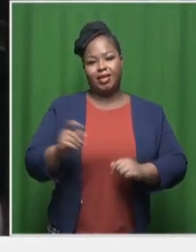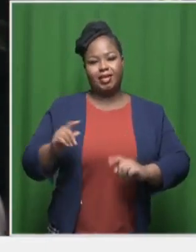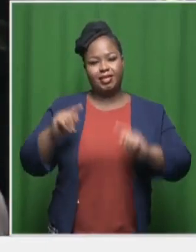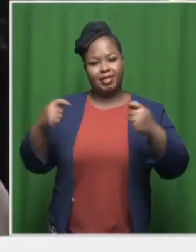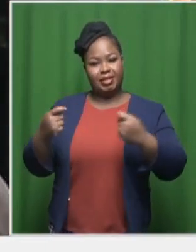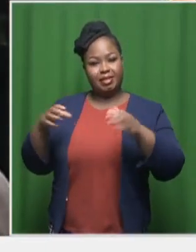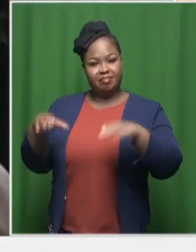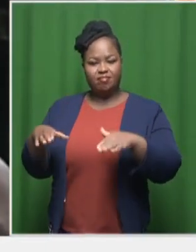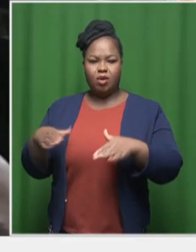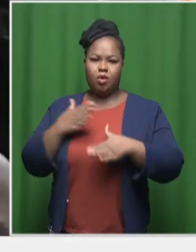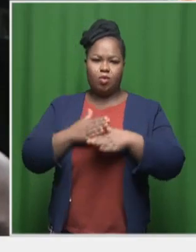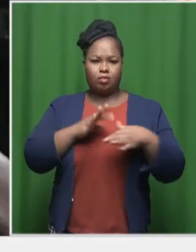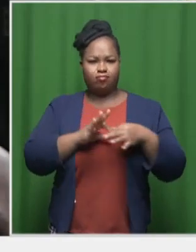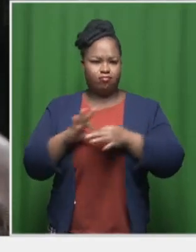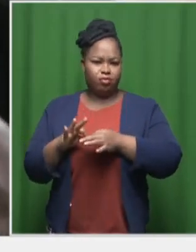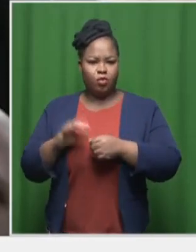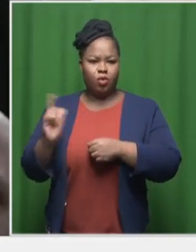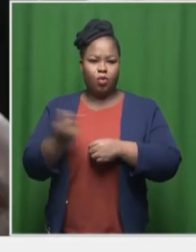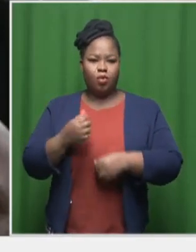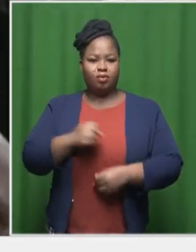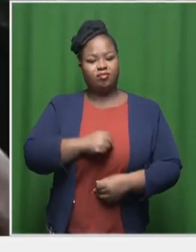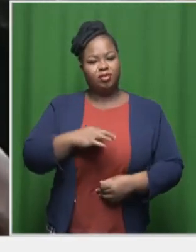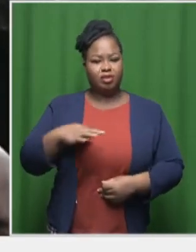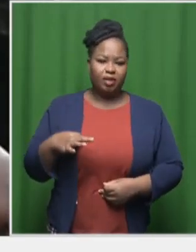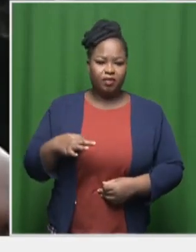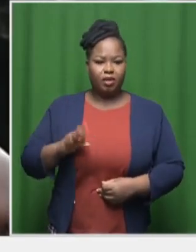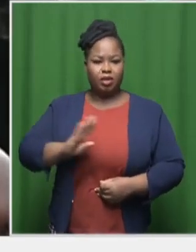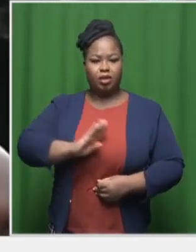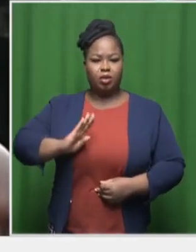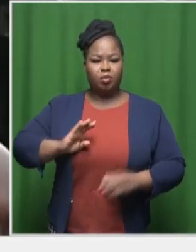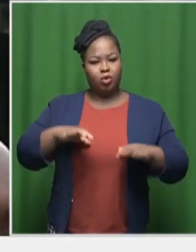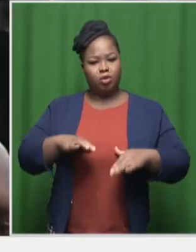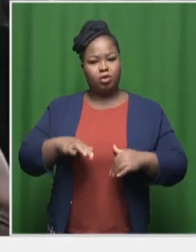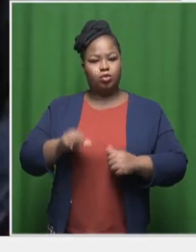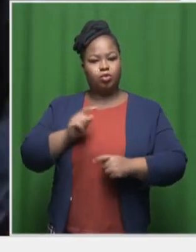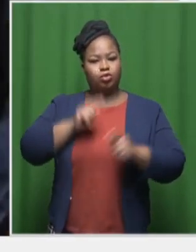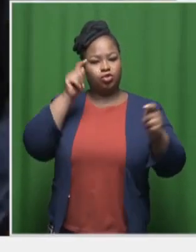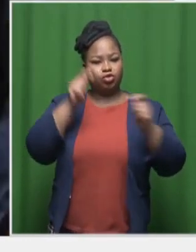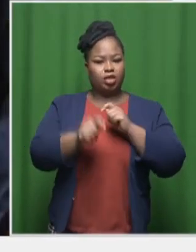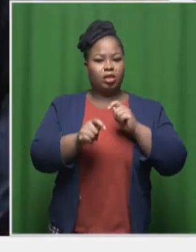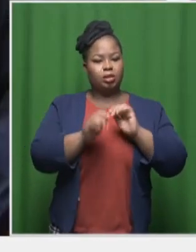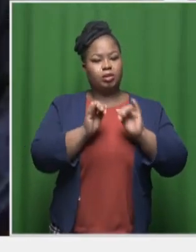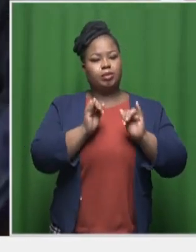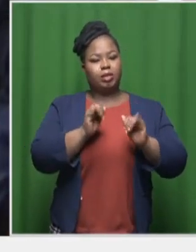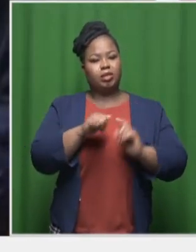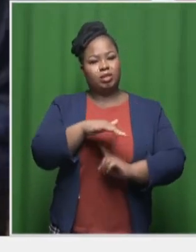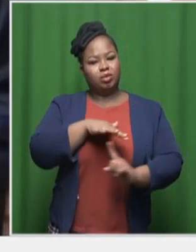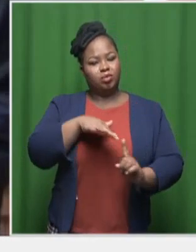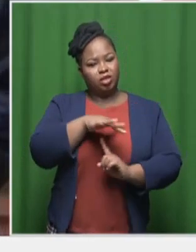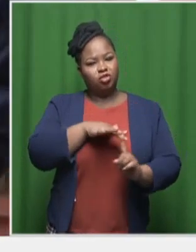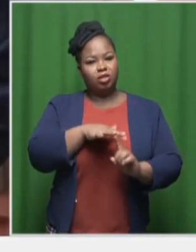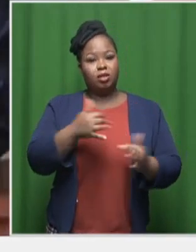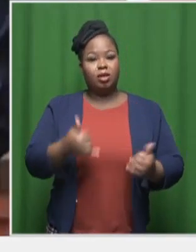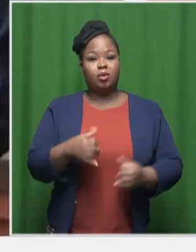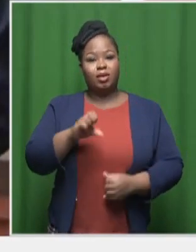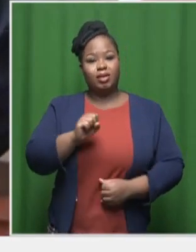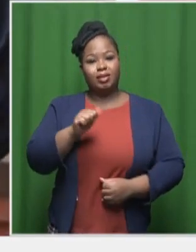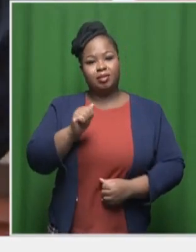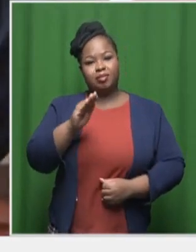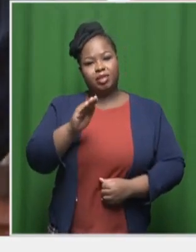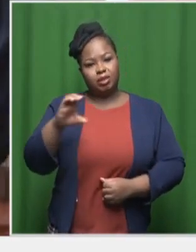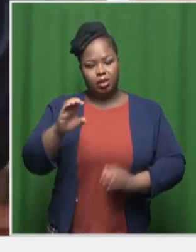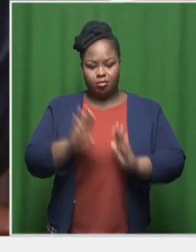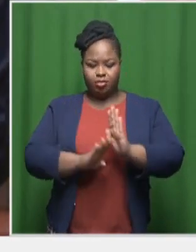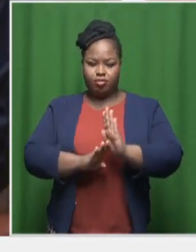team have worked closely with all employees and the board to reverse the dire situation, setting the public broadcaster on